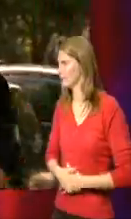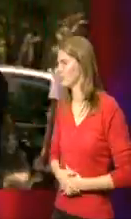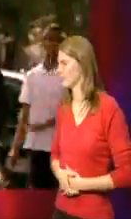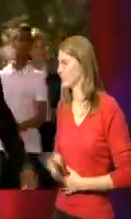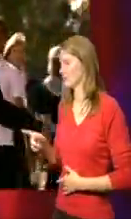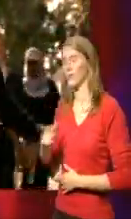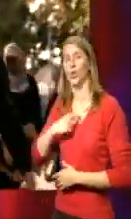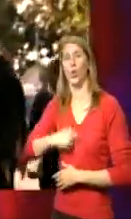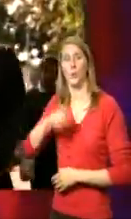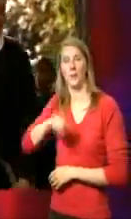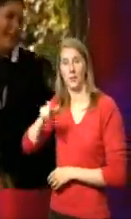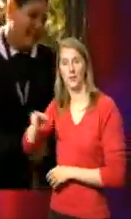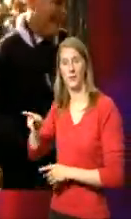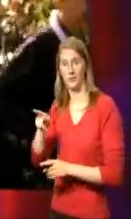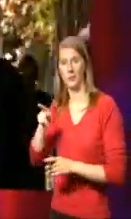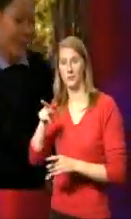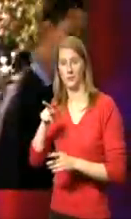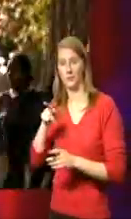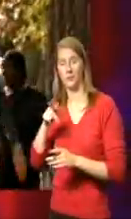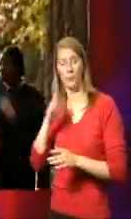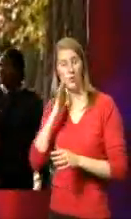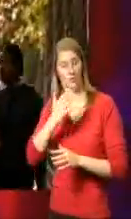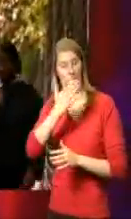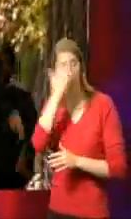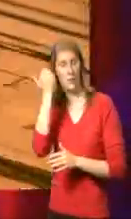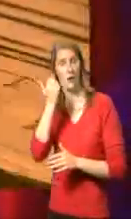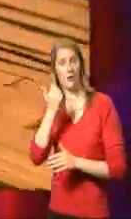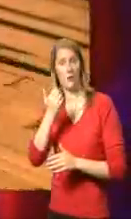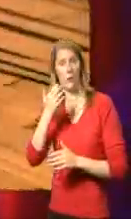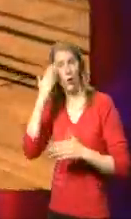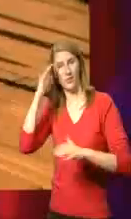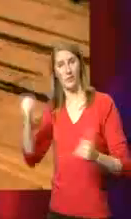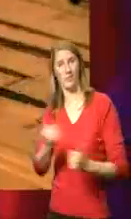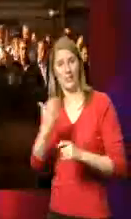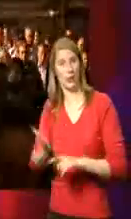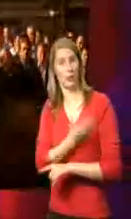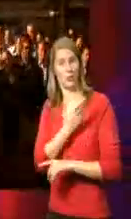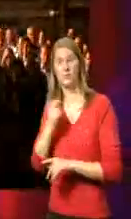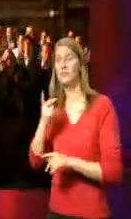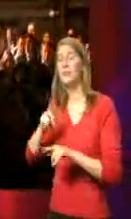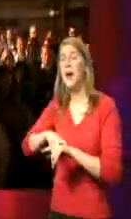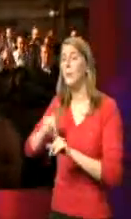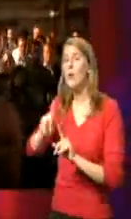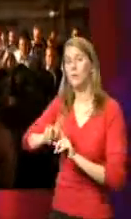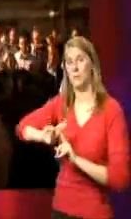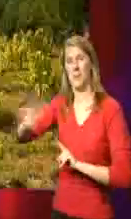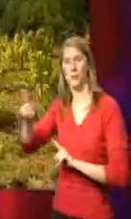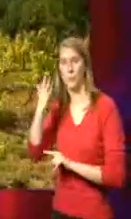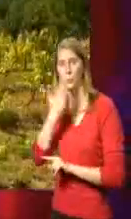For us humans, the summer holidays are over. It's back to school and back to work.